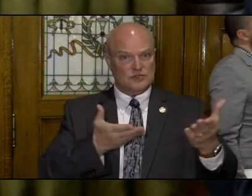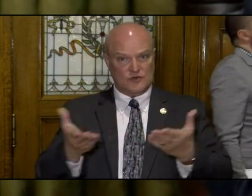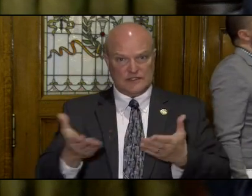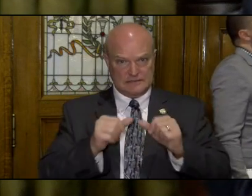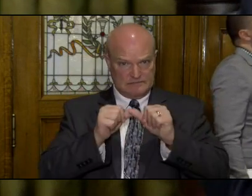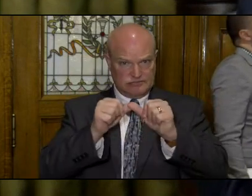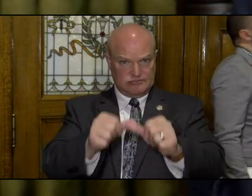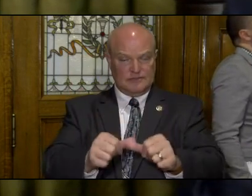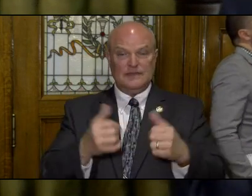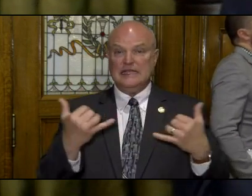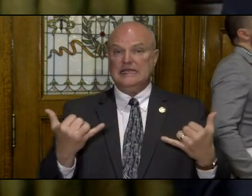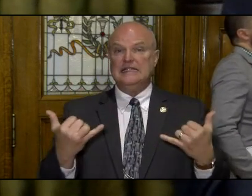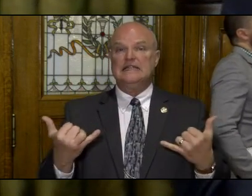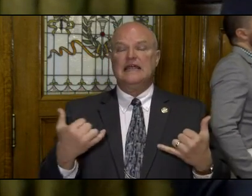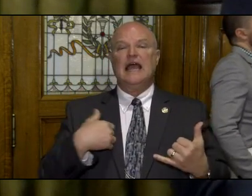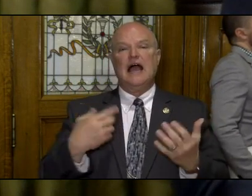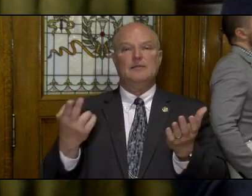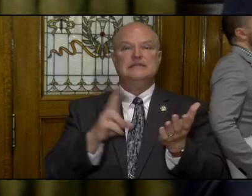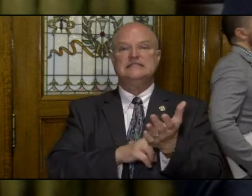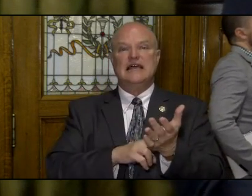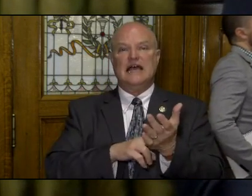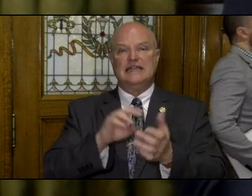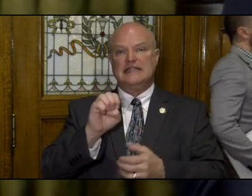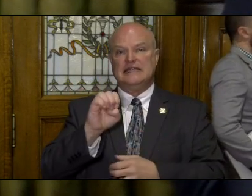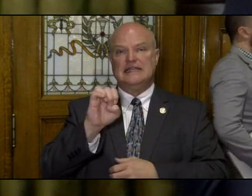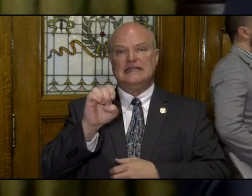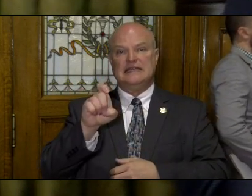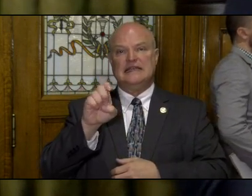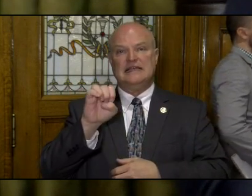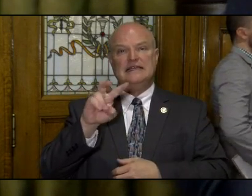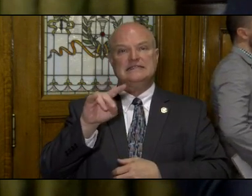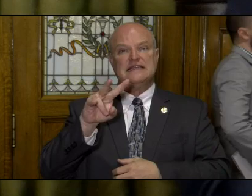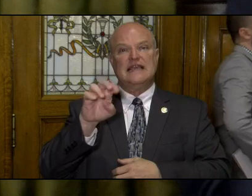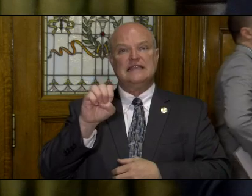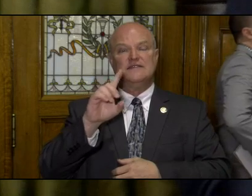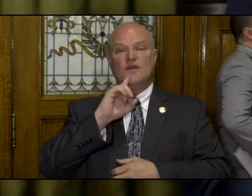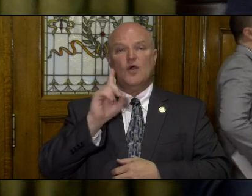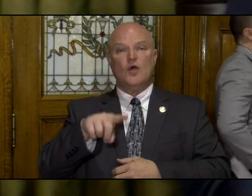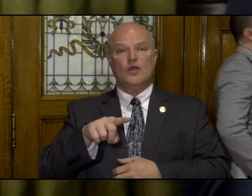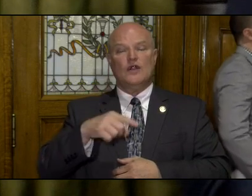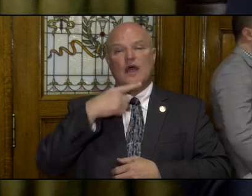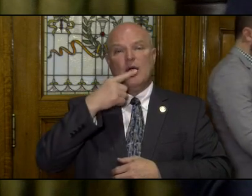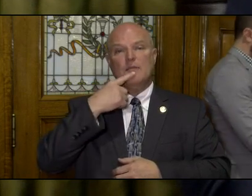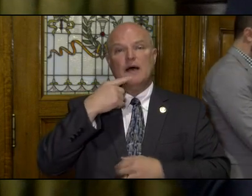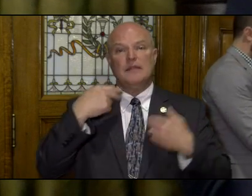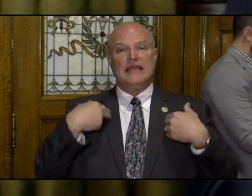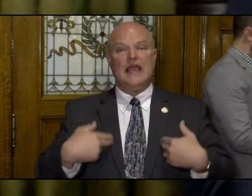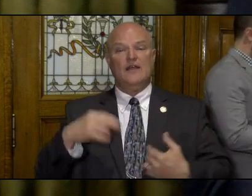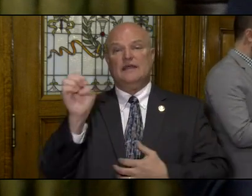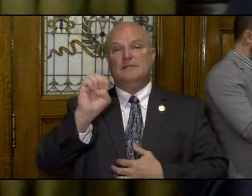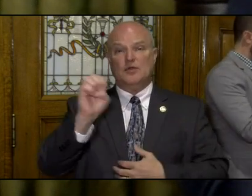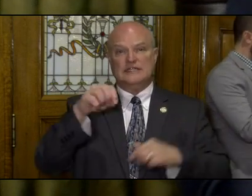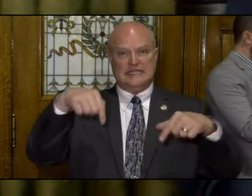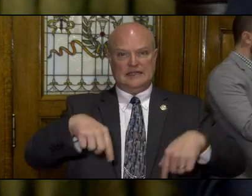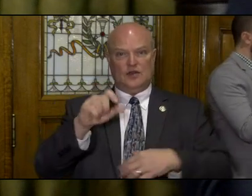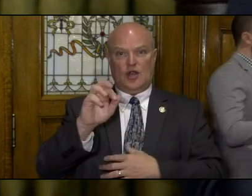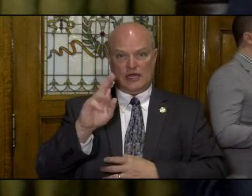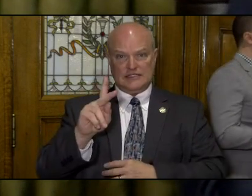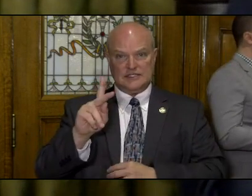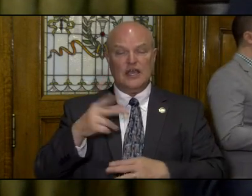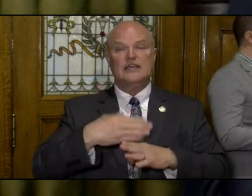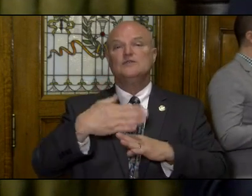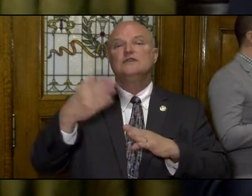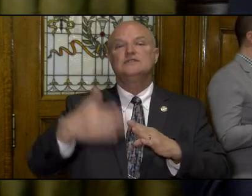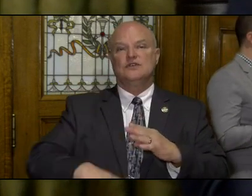circumstances. Today, I'll be signing an executive order declaring a public health emergency in Arkansas as